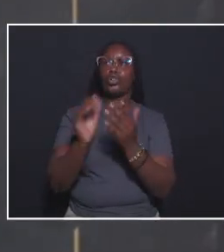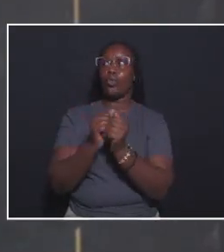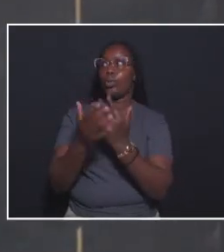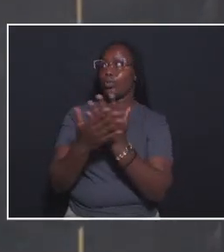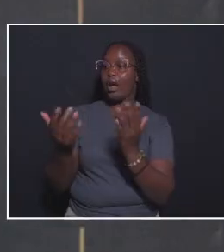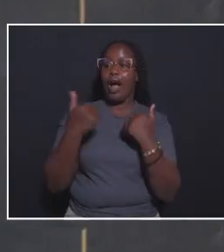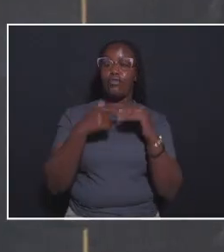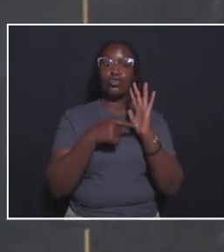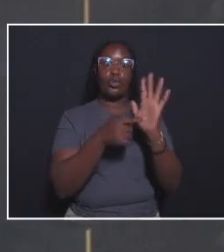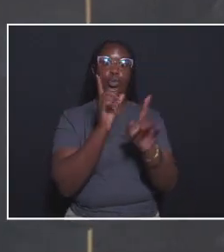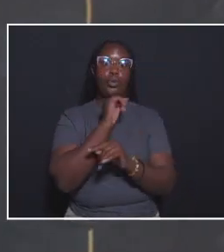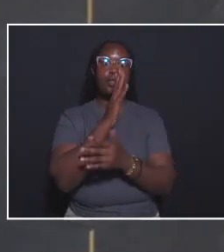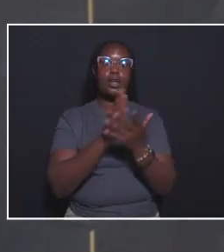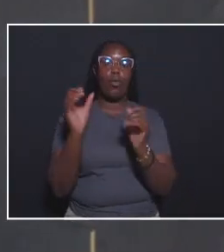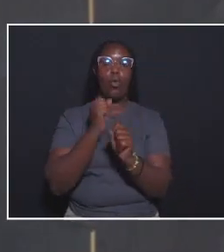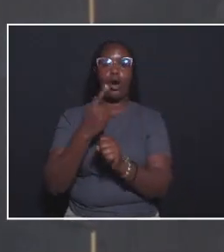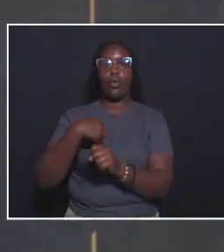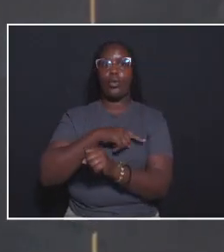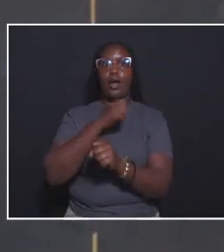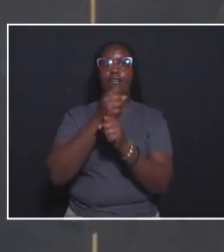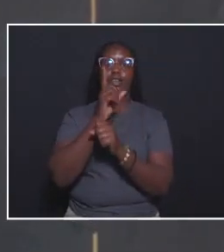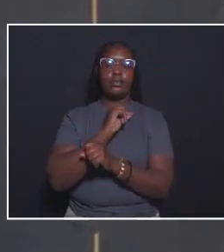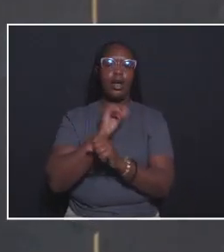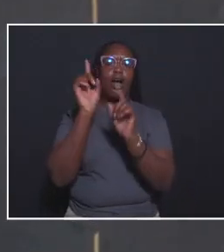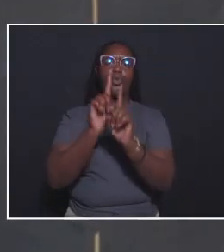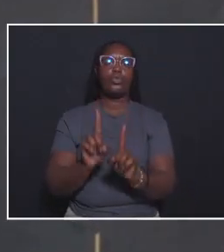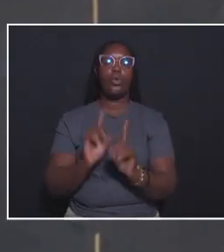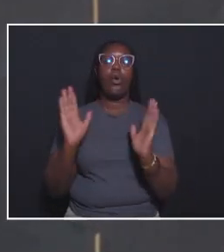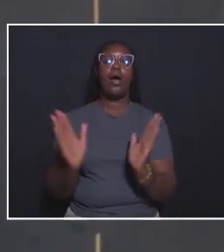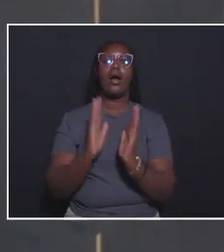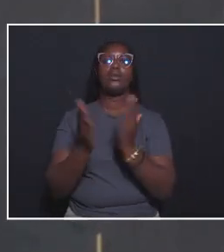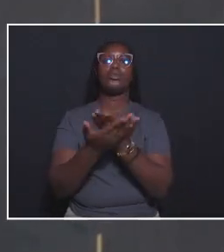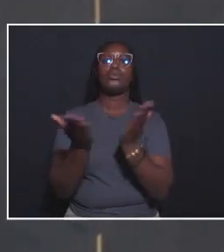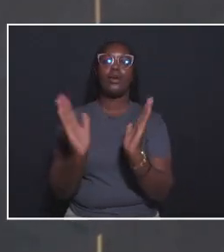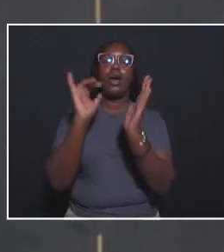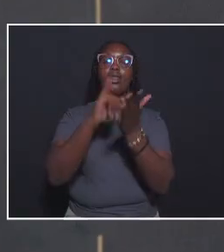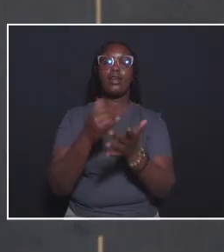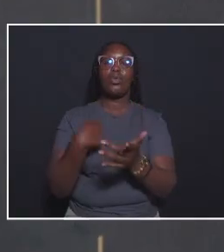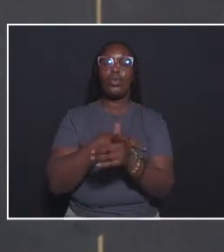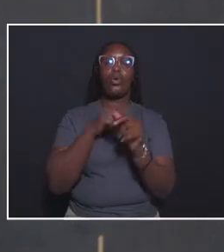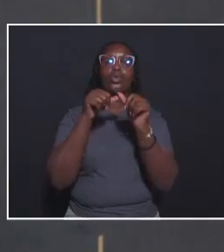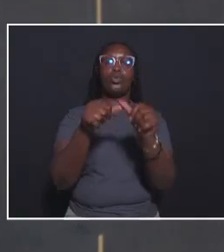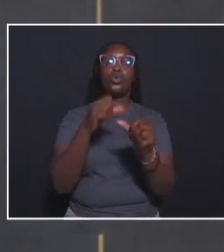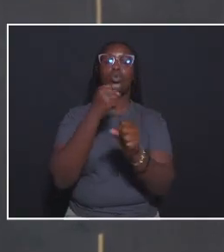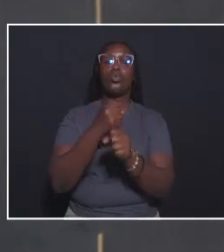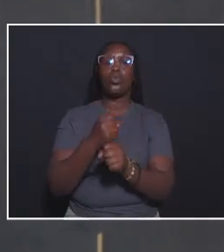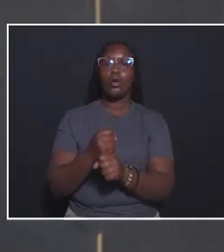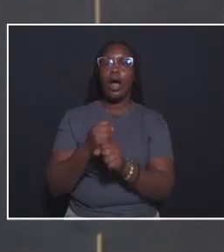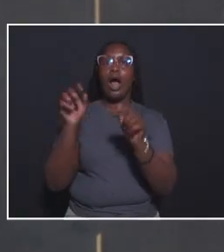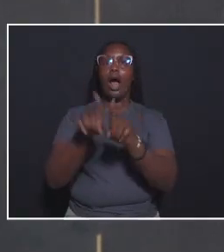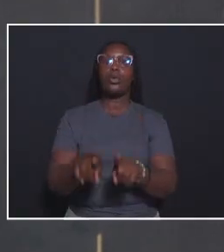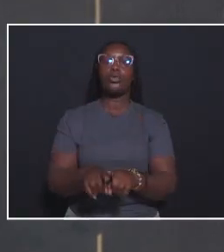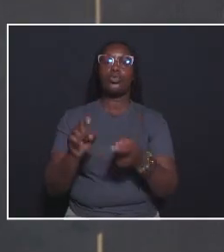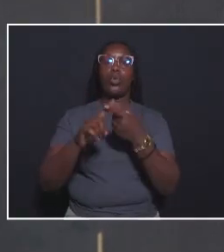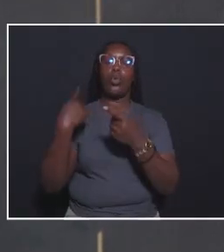workflows that we have been doing and just to encourage you guys as directors, producers, actors to keep on doing this, and we shall elevate